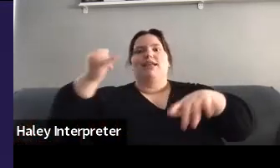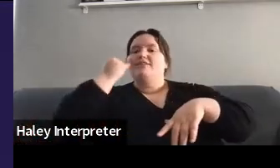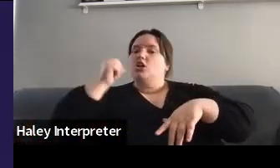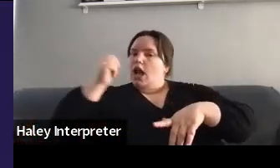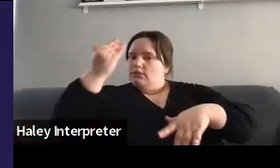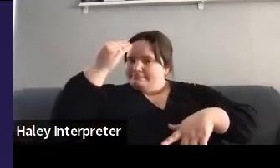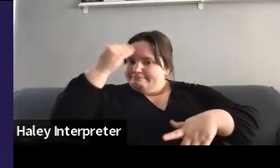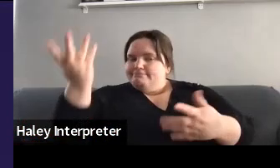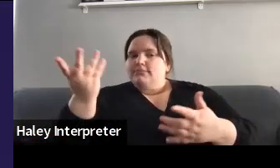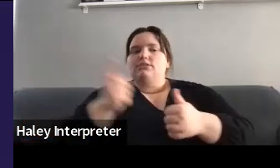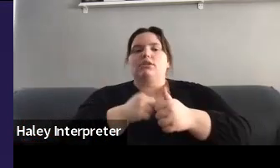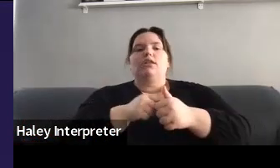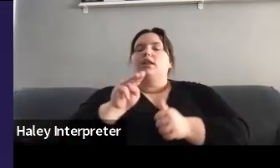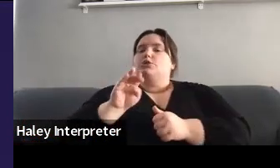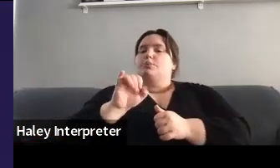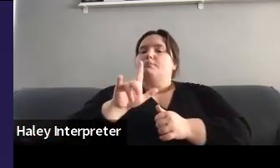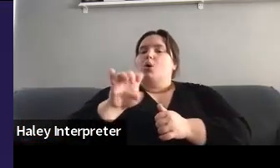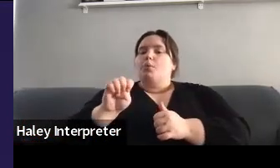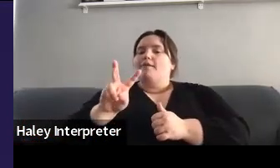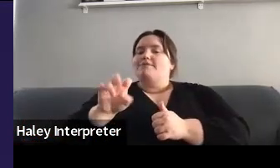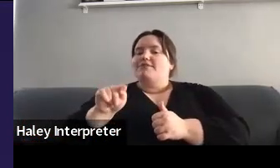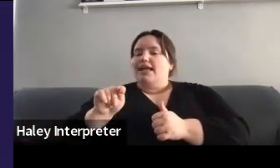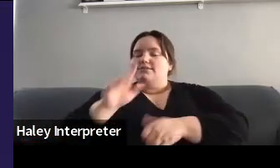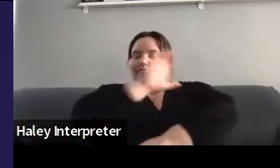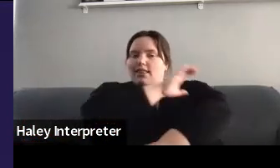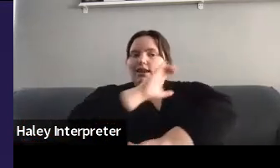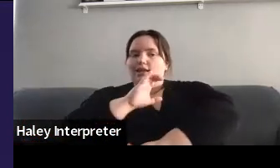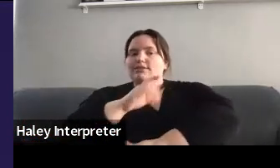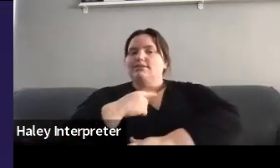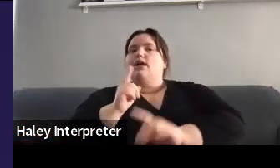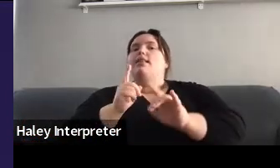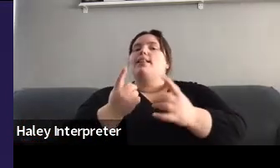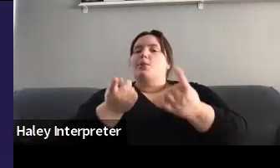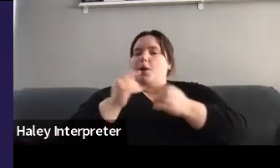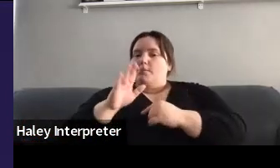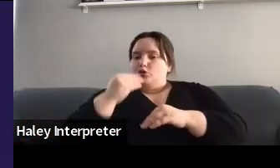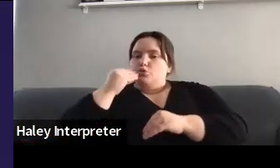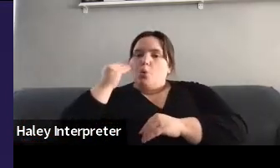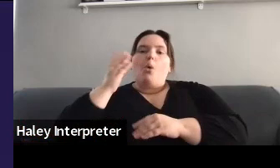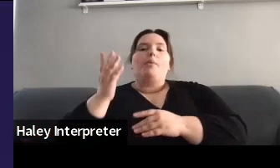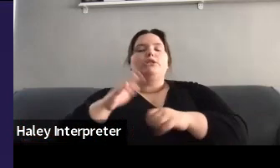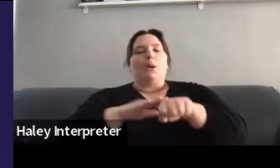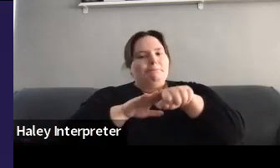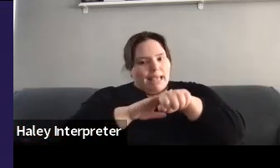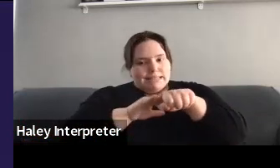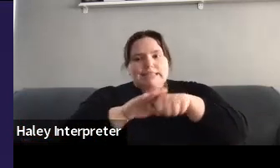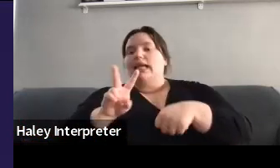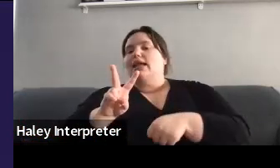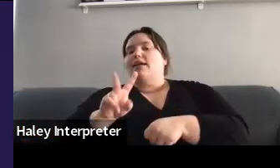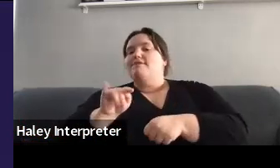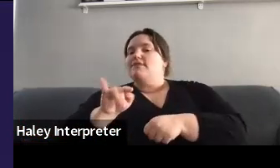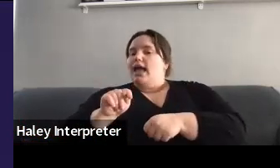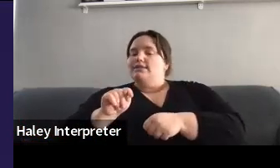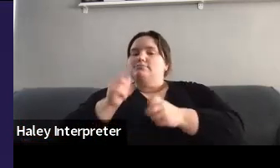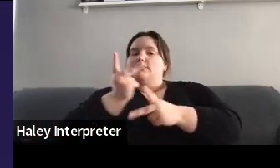aware. There's mobile veterinary clinics that will come to your home and do basic pet care services